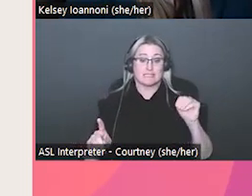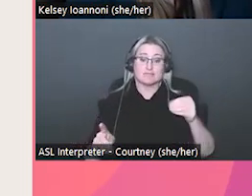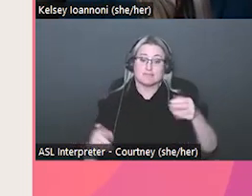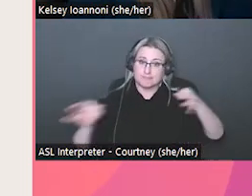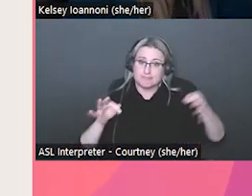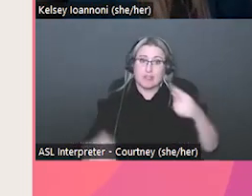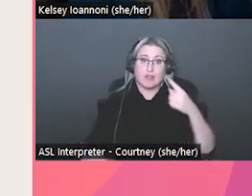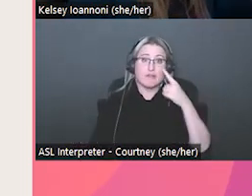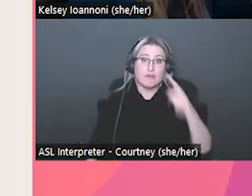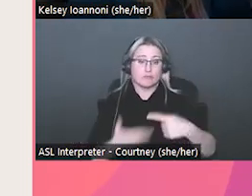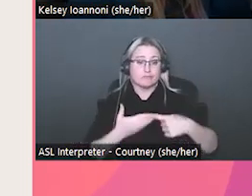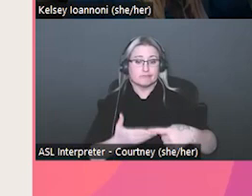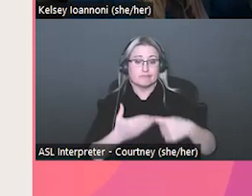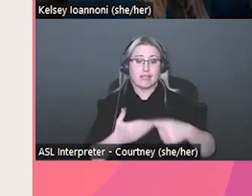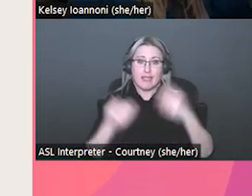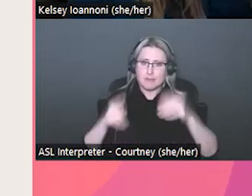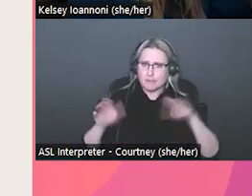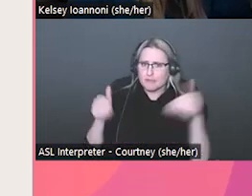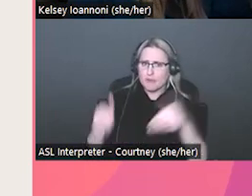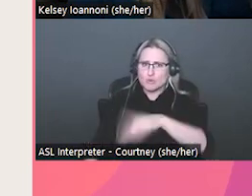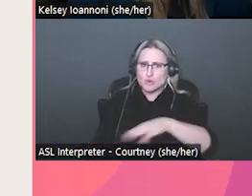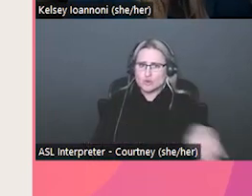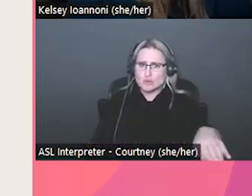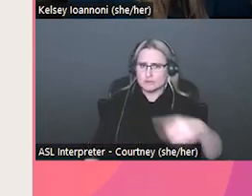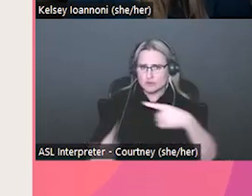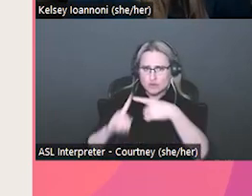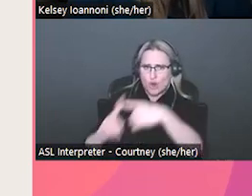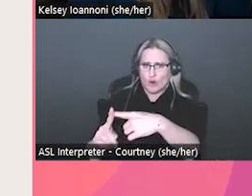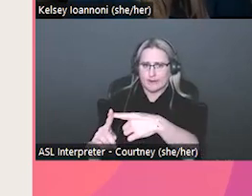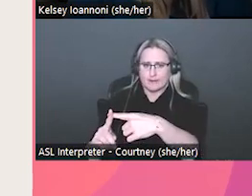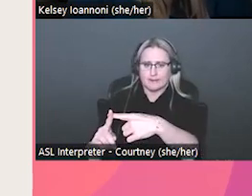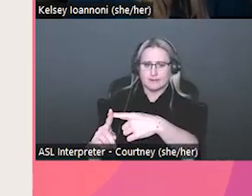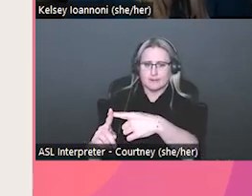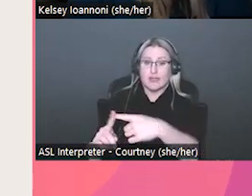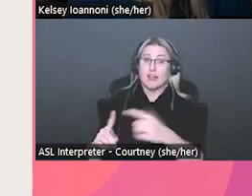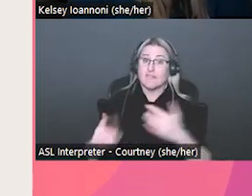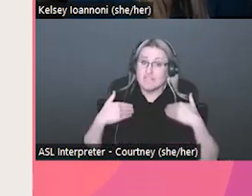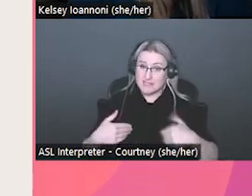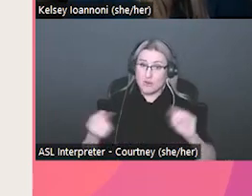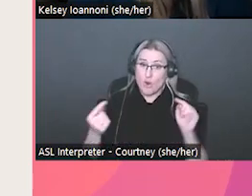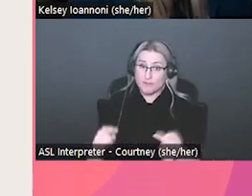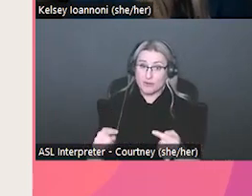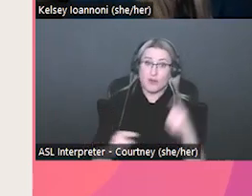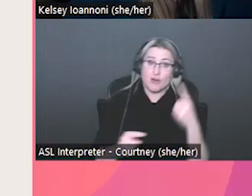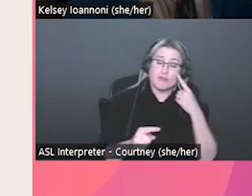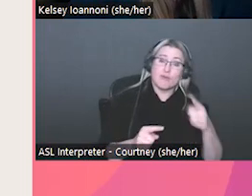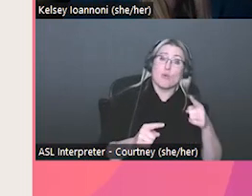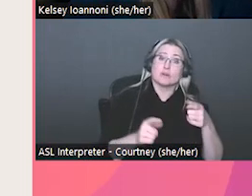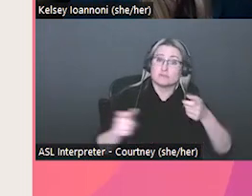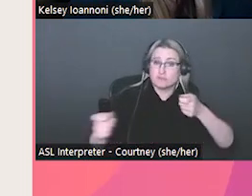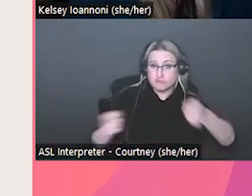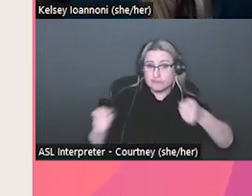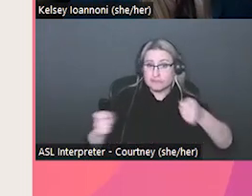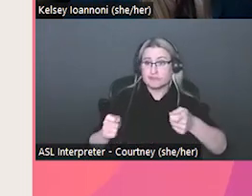target of regulatory practices that are generally ineffective and sometimes physically harmful, quite painful, or extremely